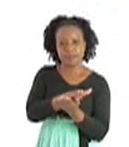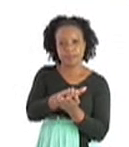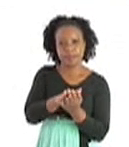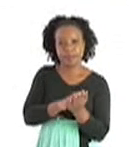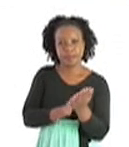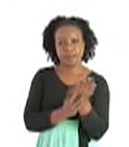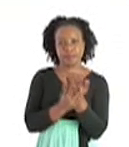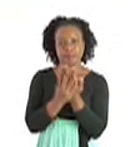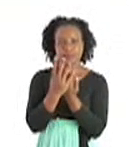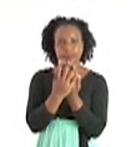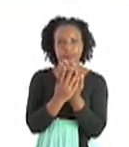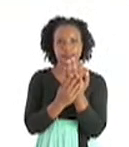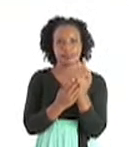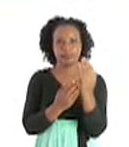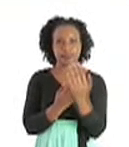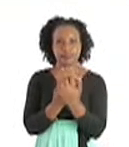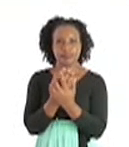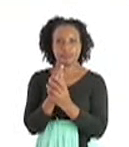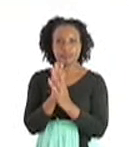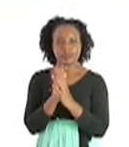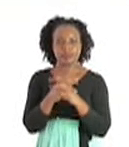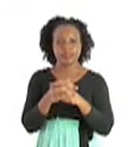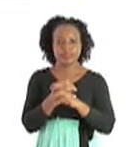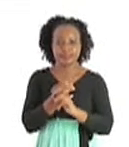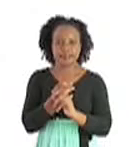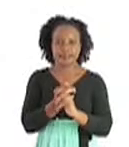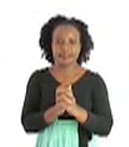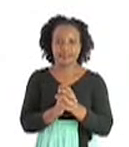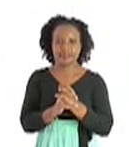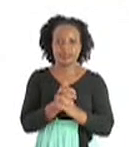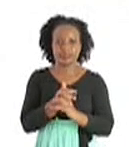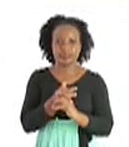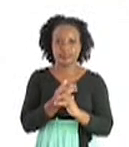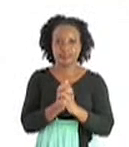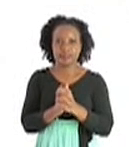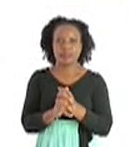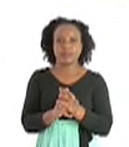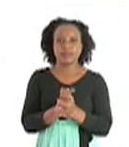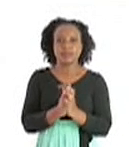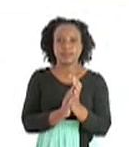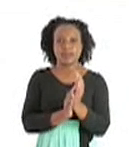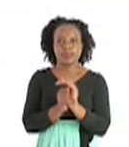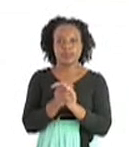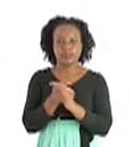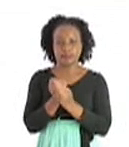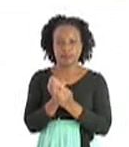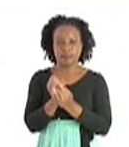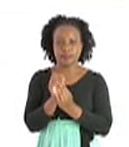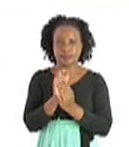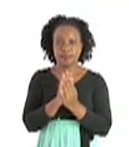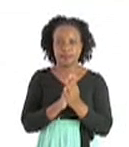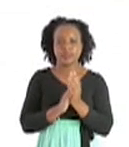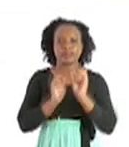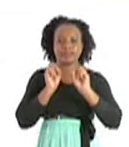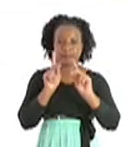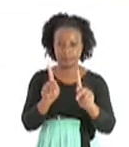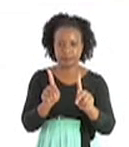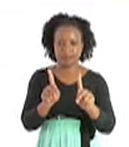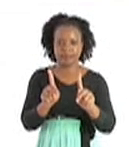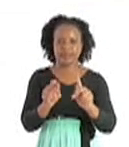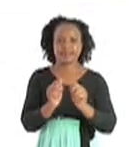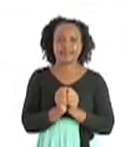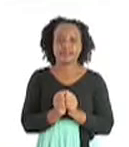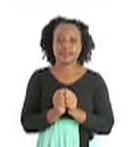In and out, in between your fingers. Okay?